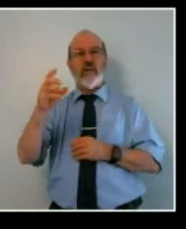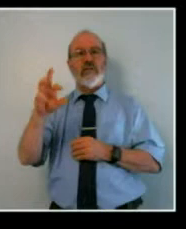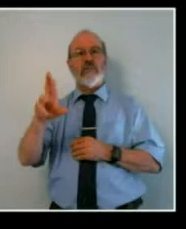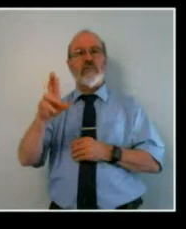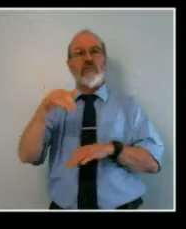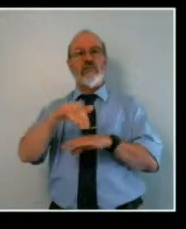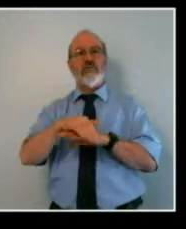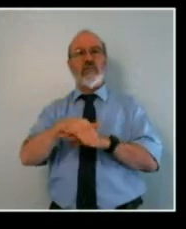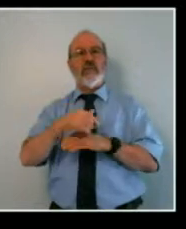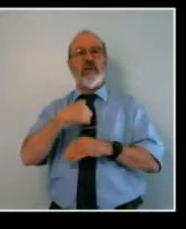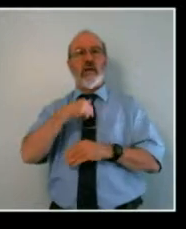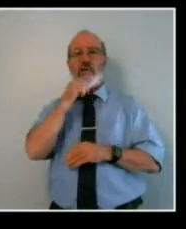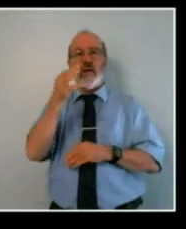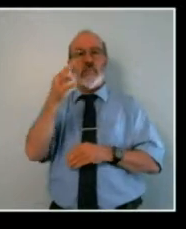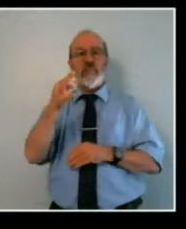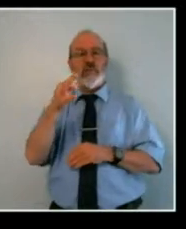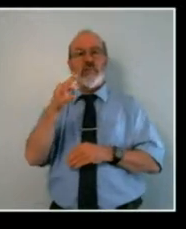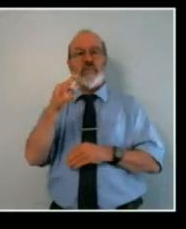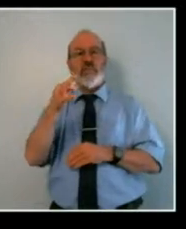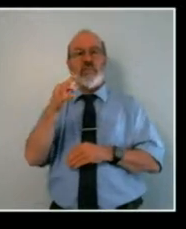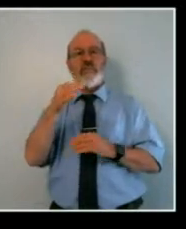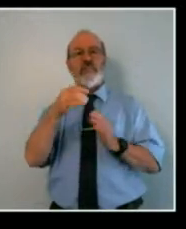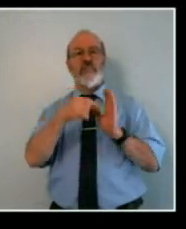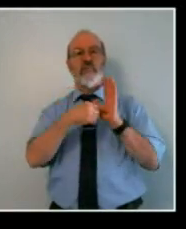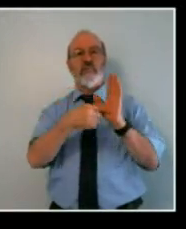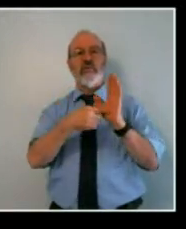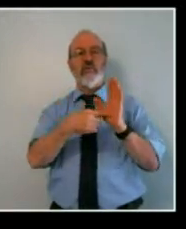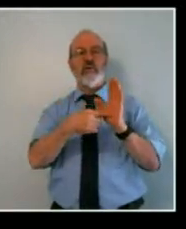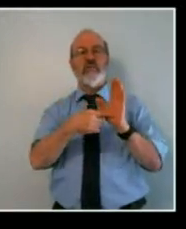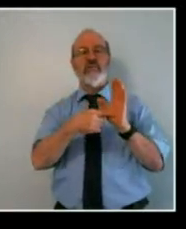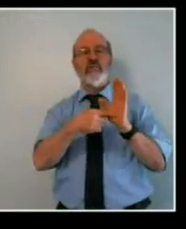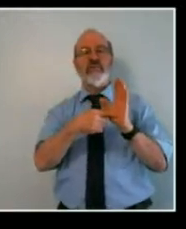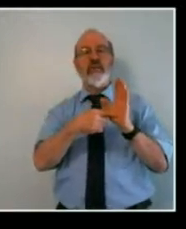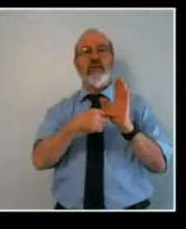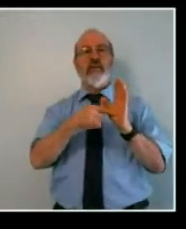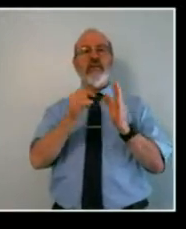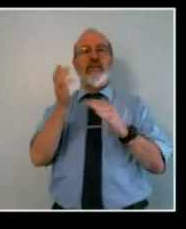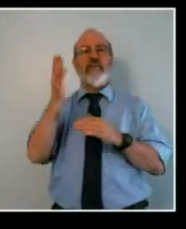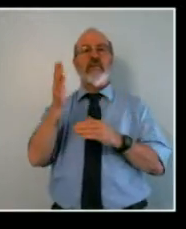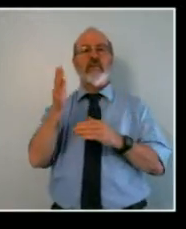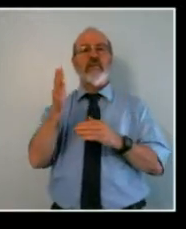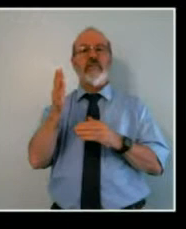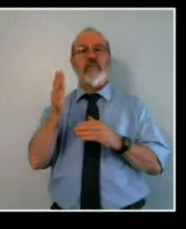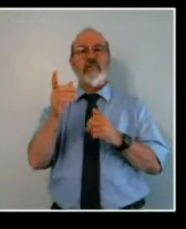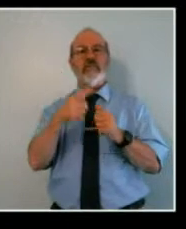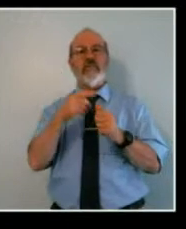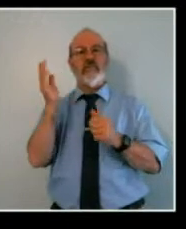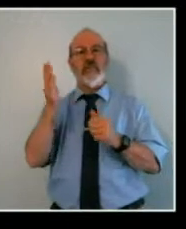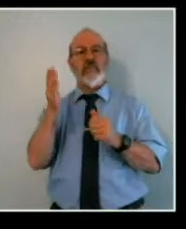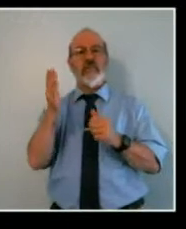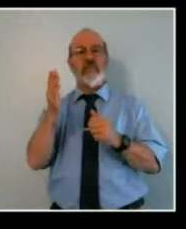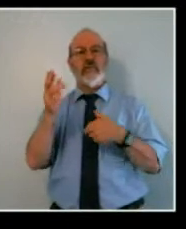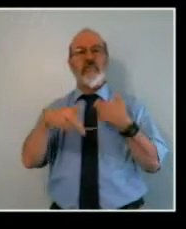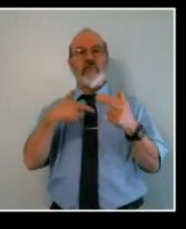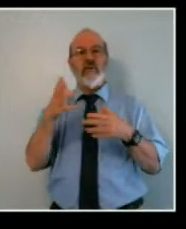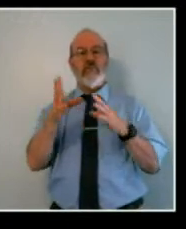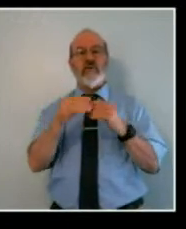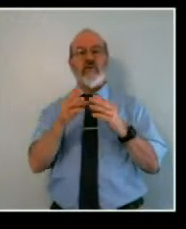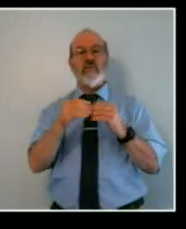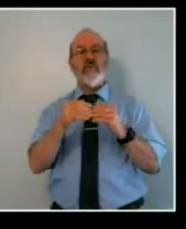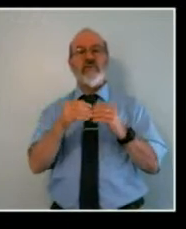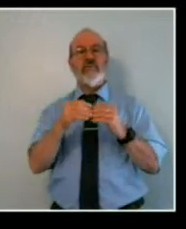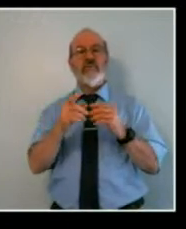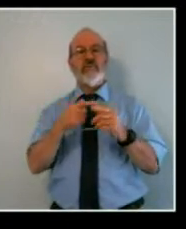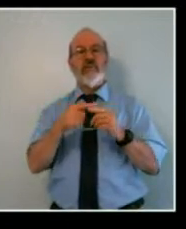be preaching. We'll be showing you that message, the first message of the revival conference, and then we'll show